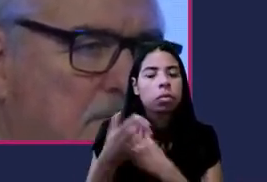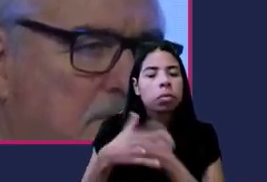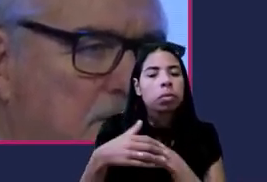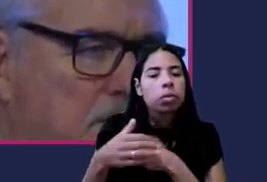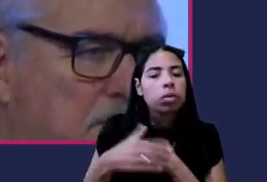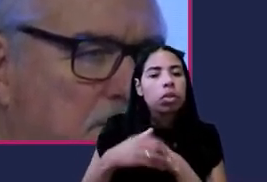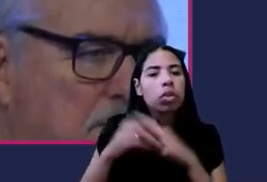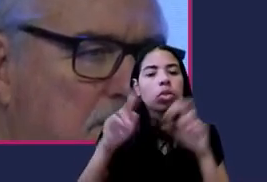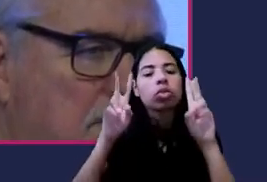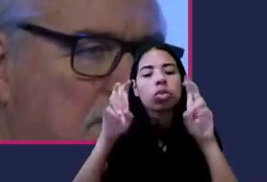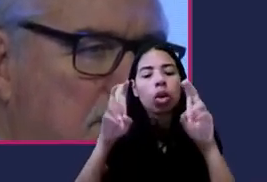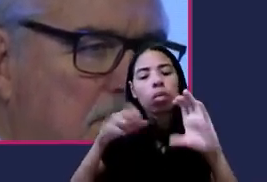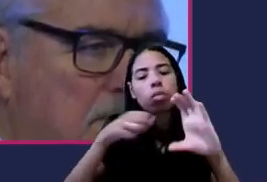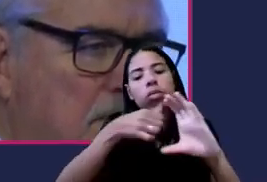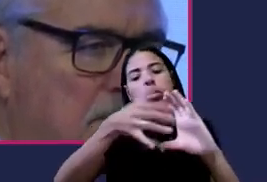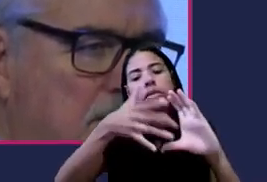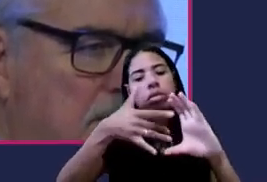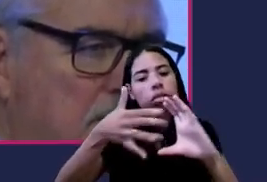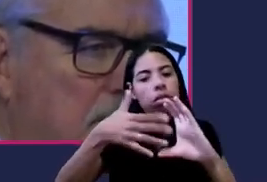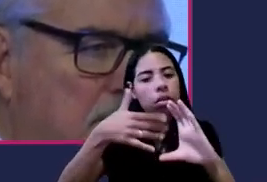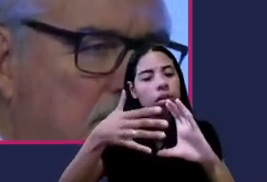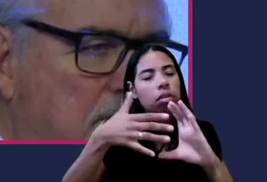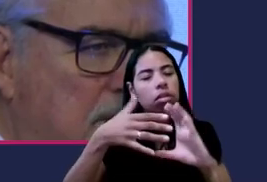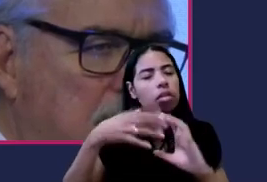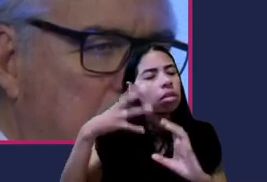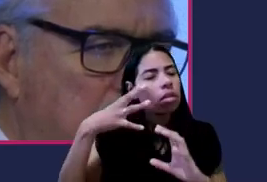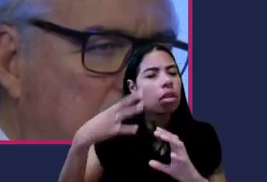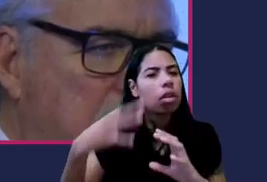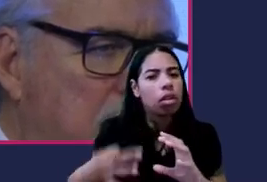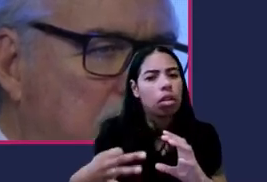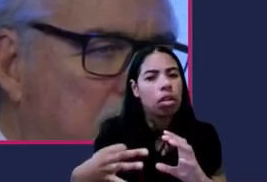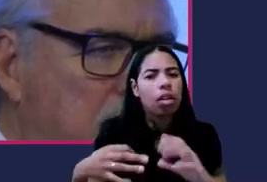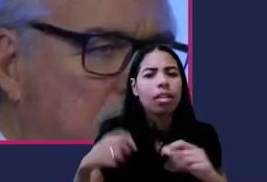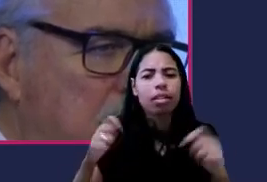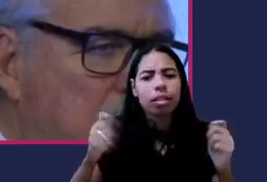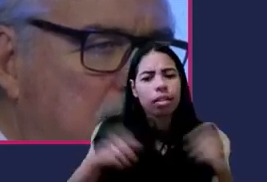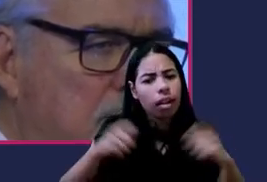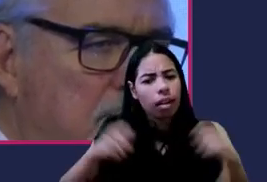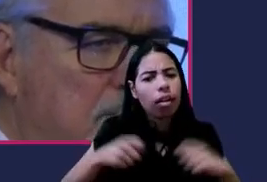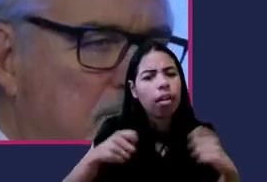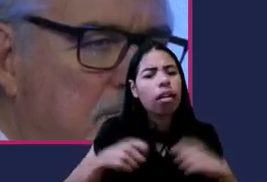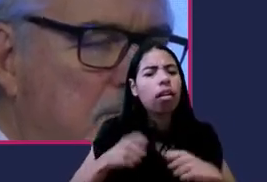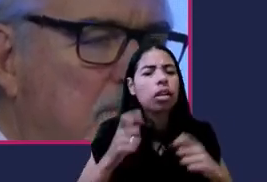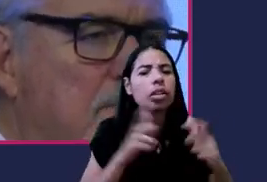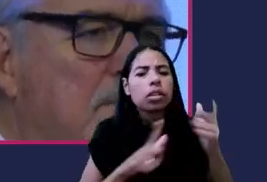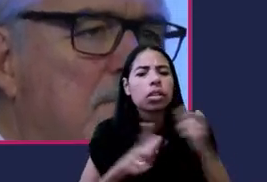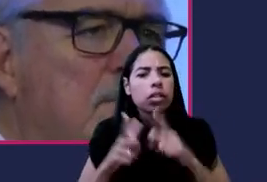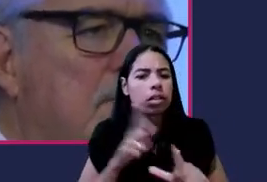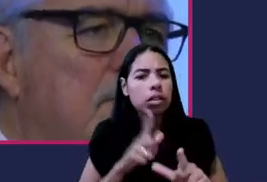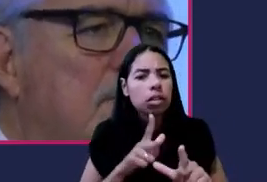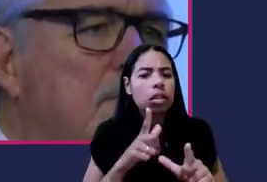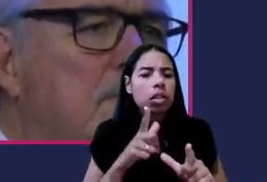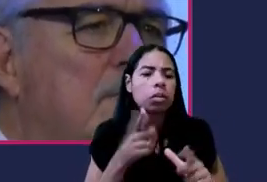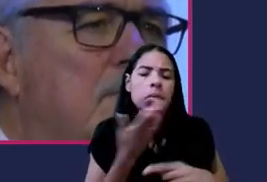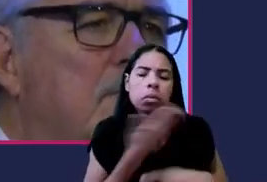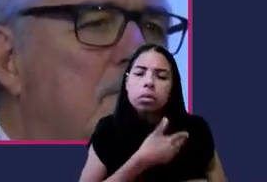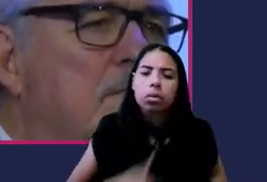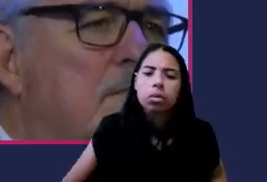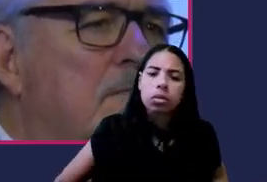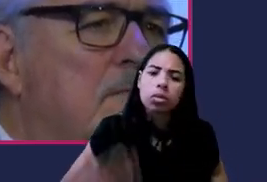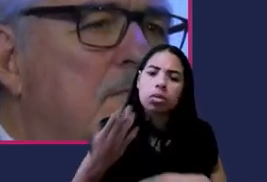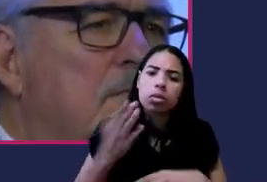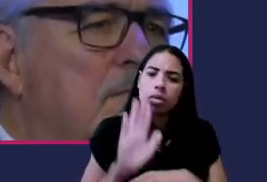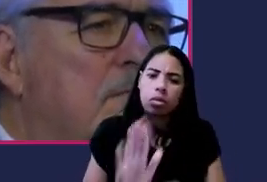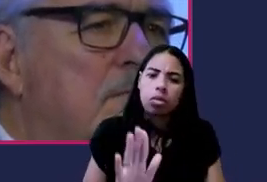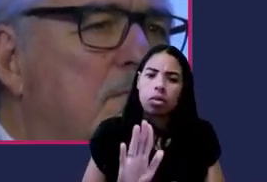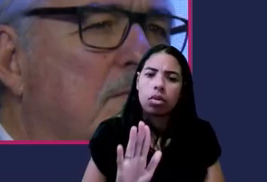to this subject so responsibly and so carefully, and being sure that he would